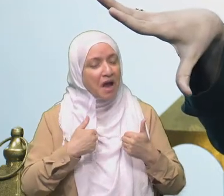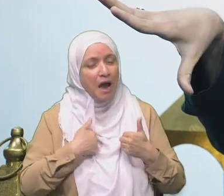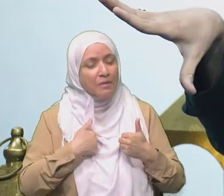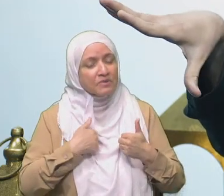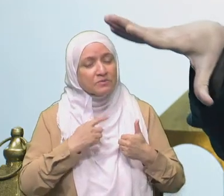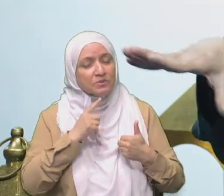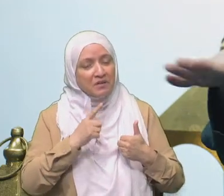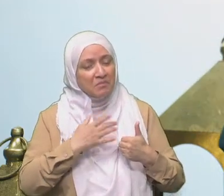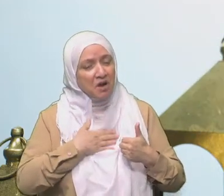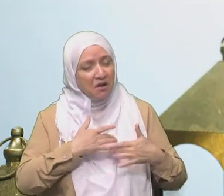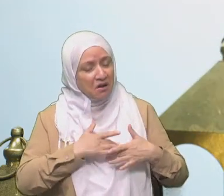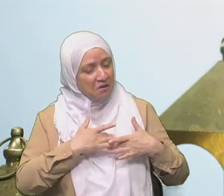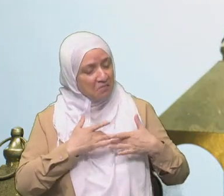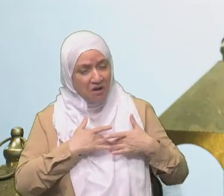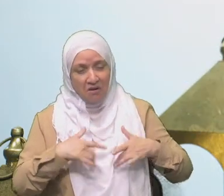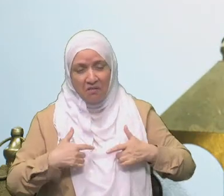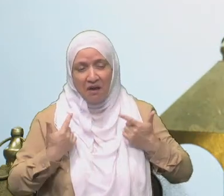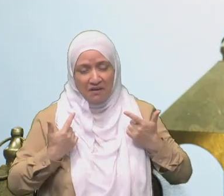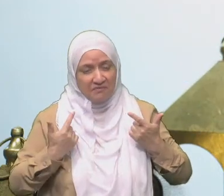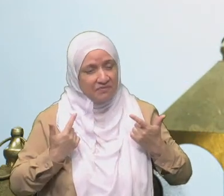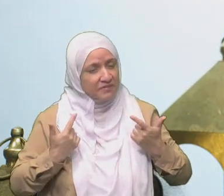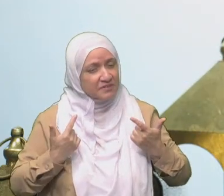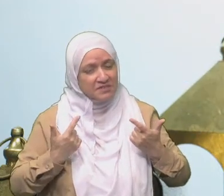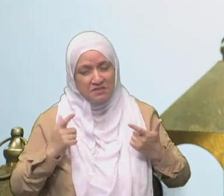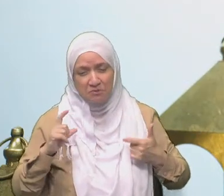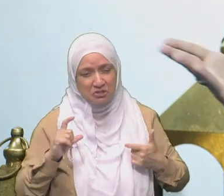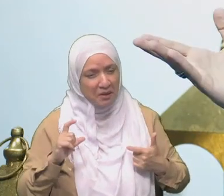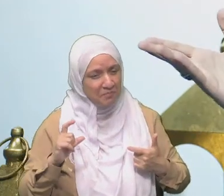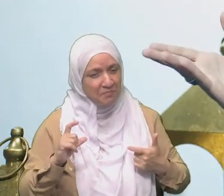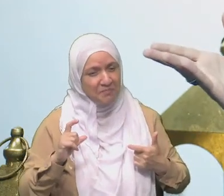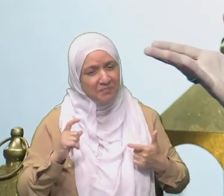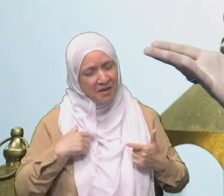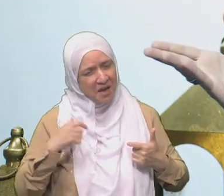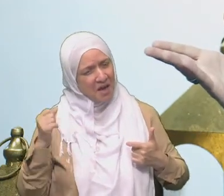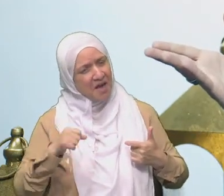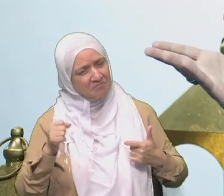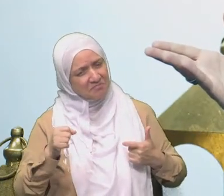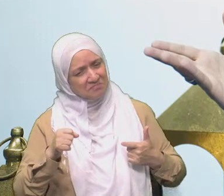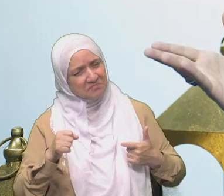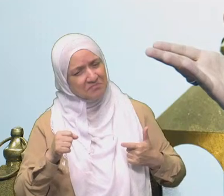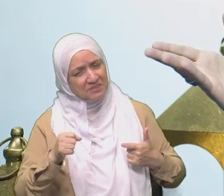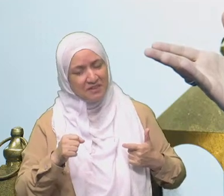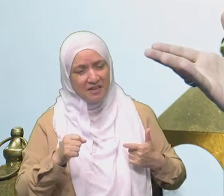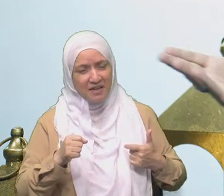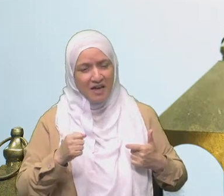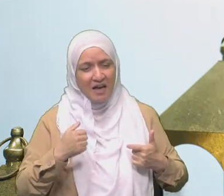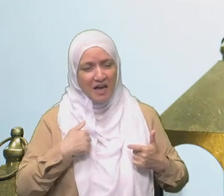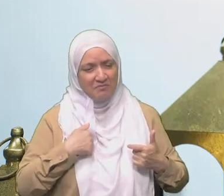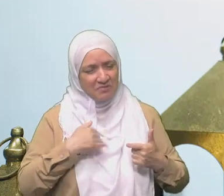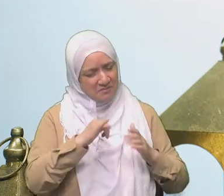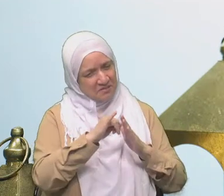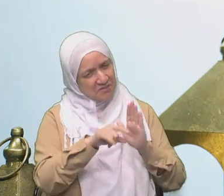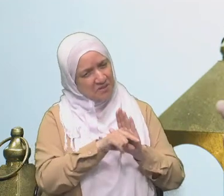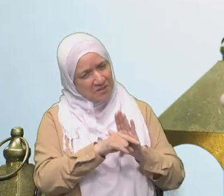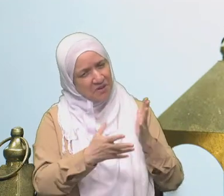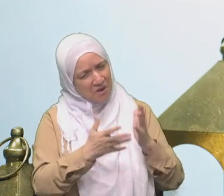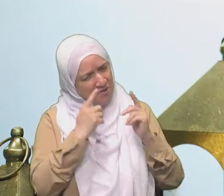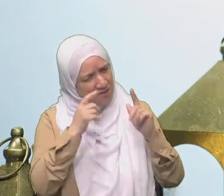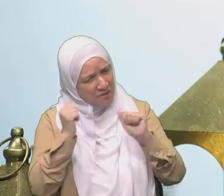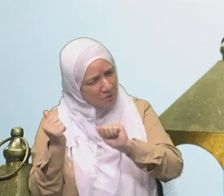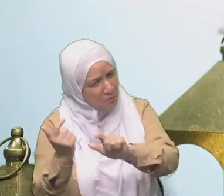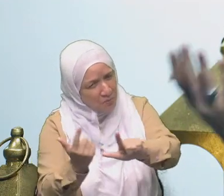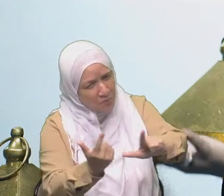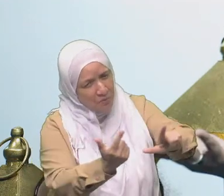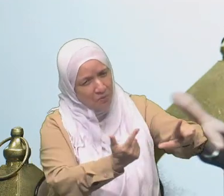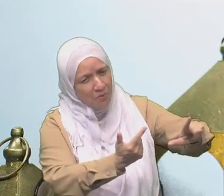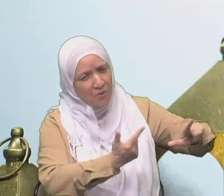side, and this is the stuff, and yeah, I'm a flawed person, but we're all flawed people. Mm. So one hand washes the other, right? As